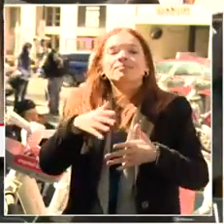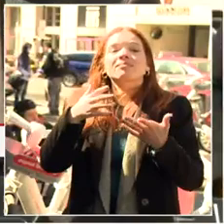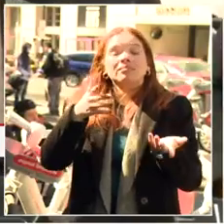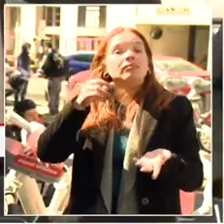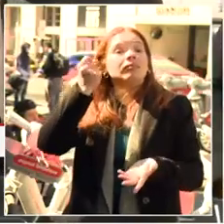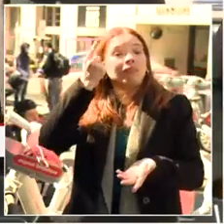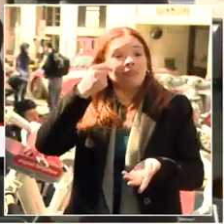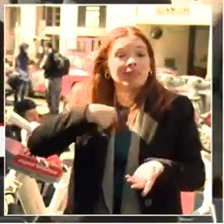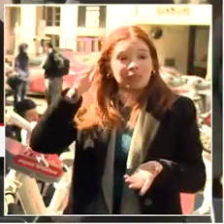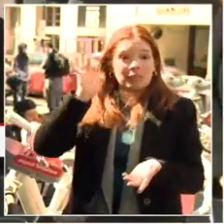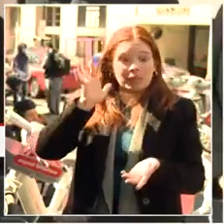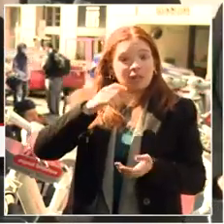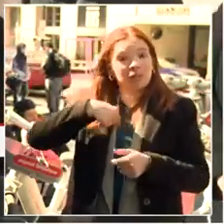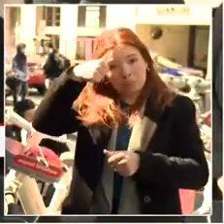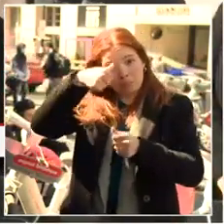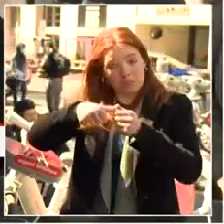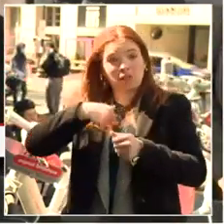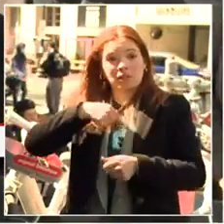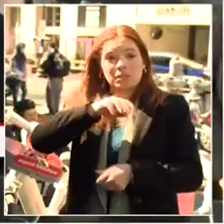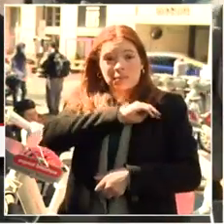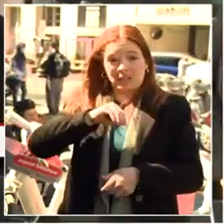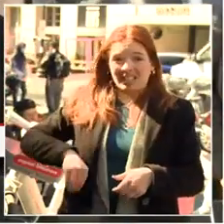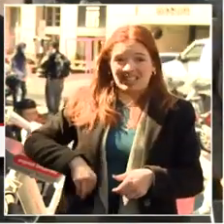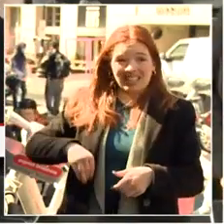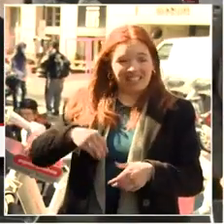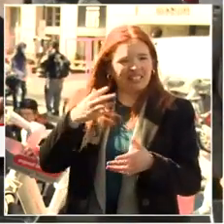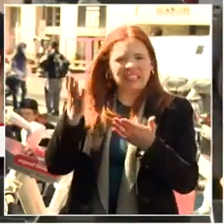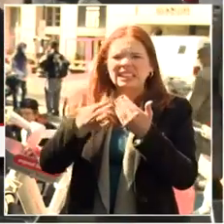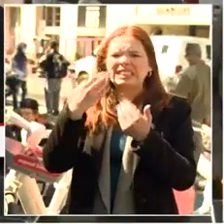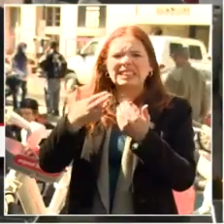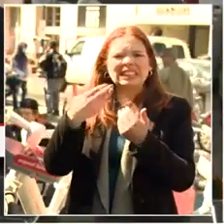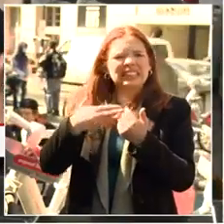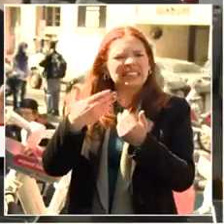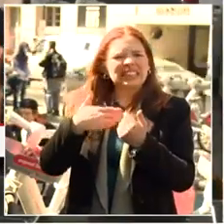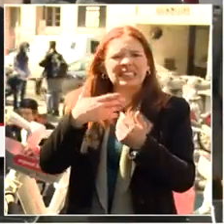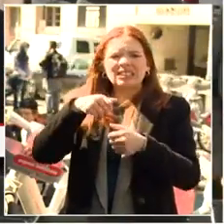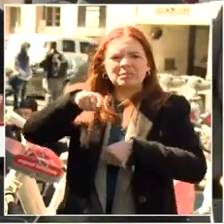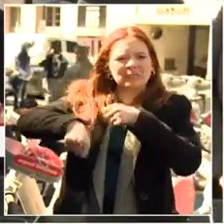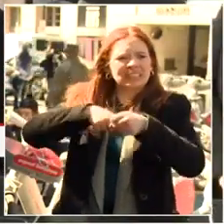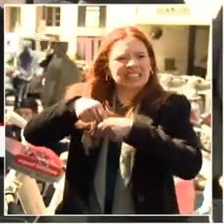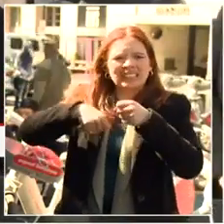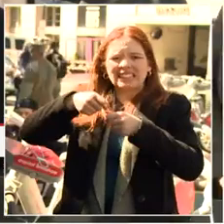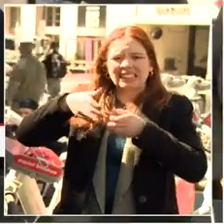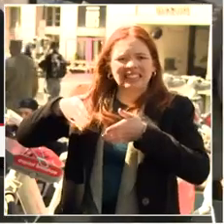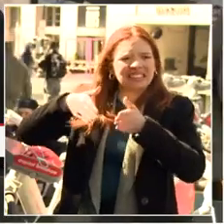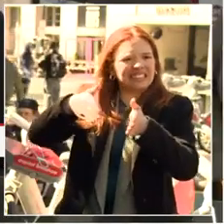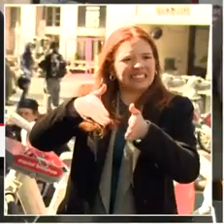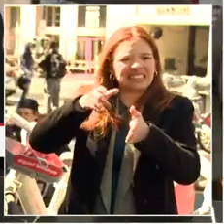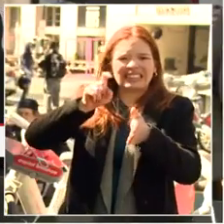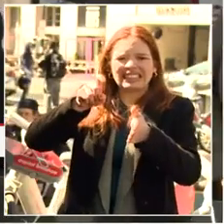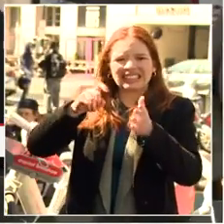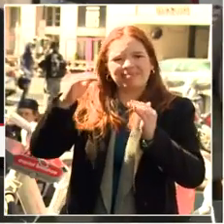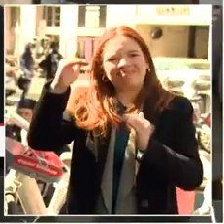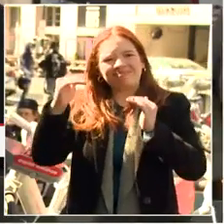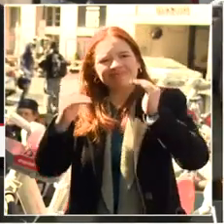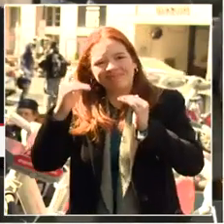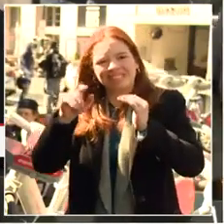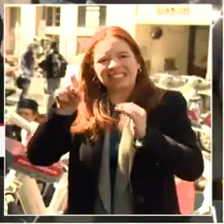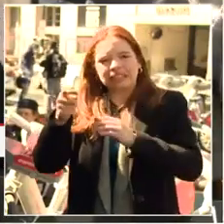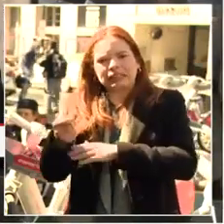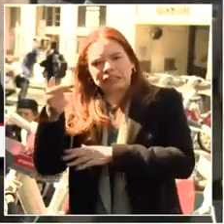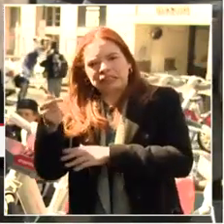mayor, there were no easy bike lanes to be built. They all involved trade-offs. And so that's why